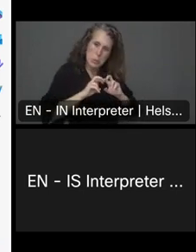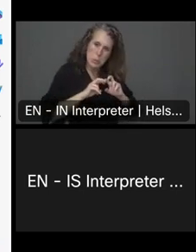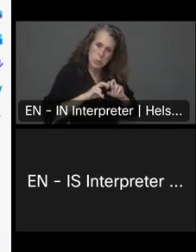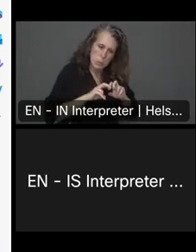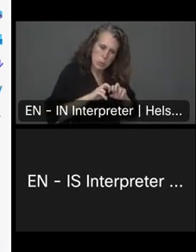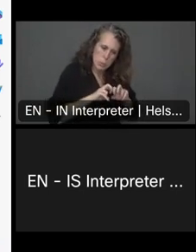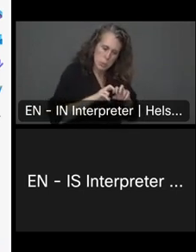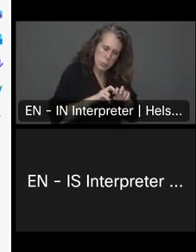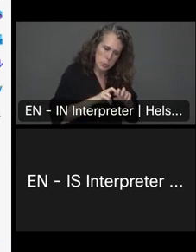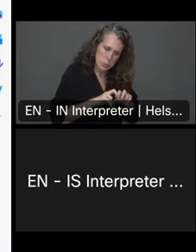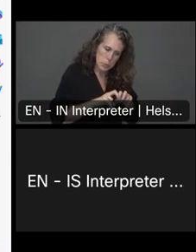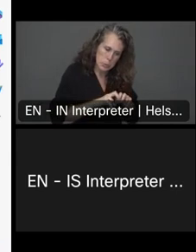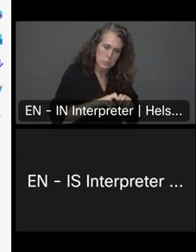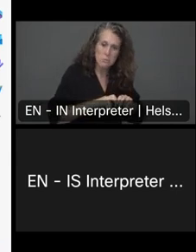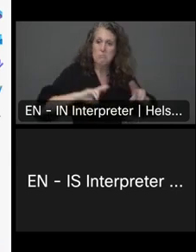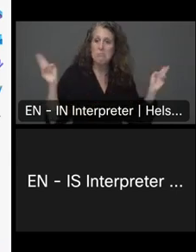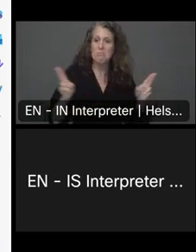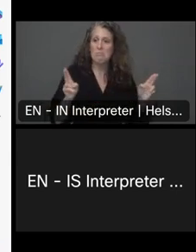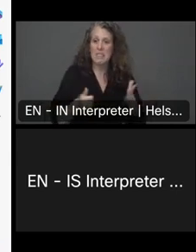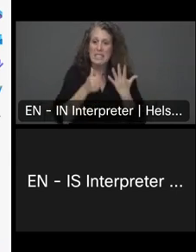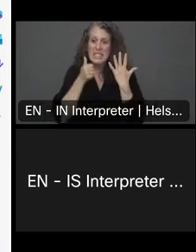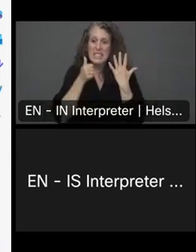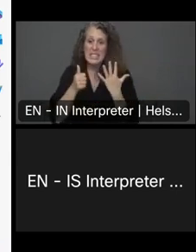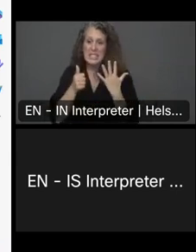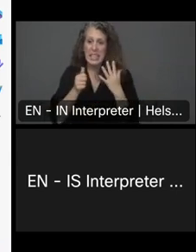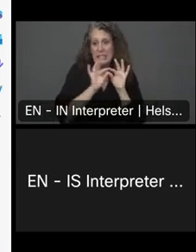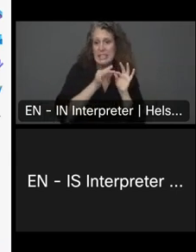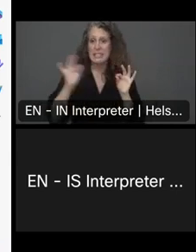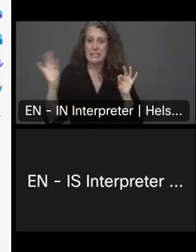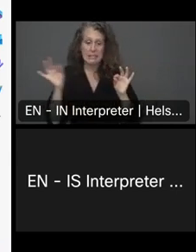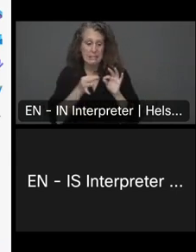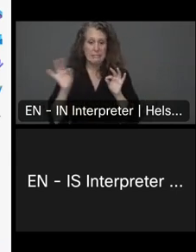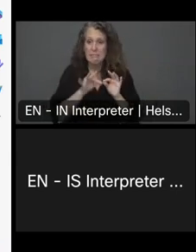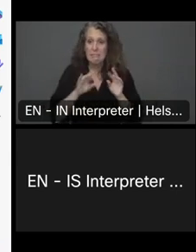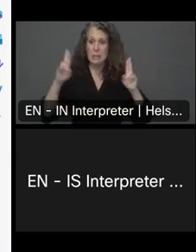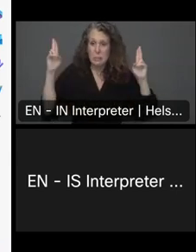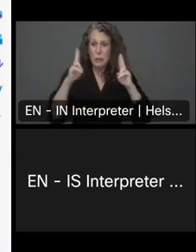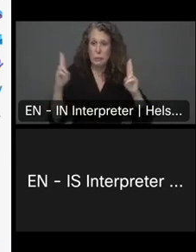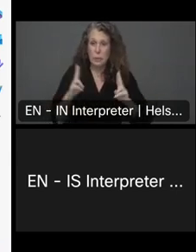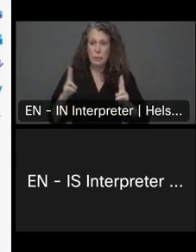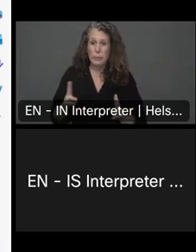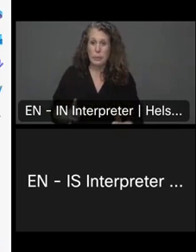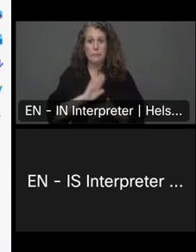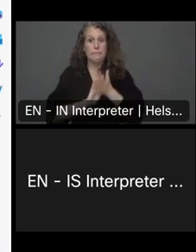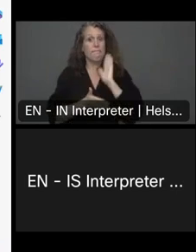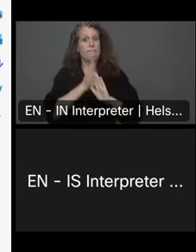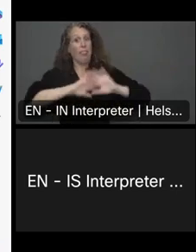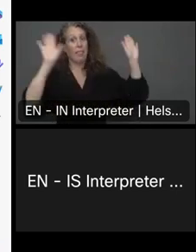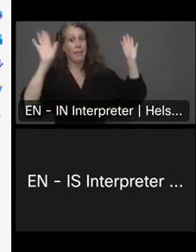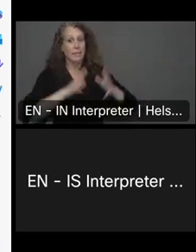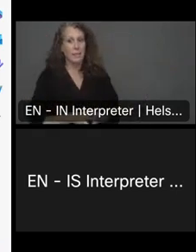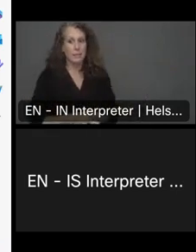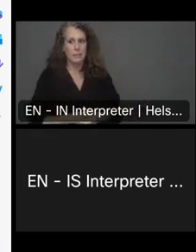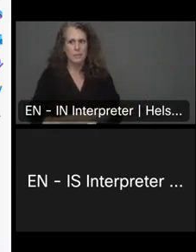6 gnomic utterances, which are very, very brief. The point is that this creates